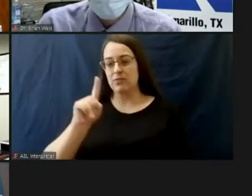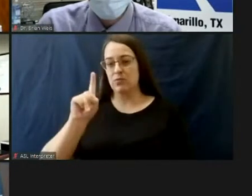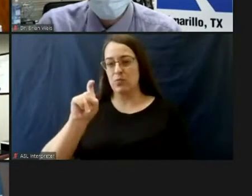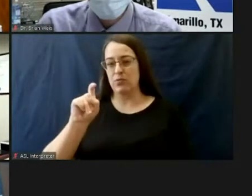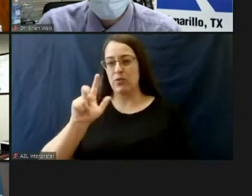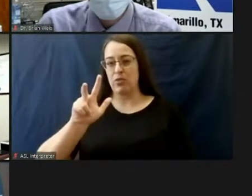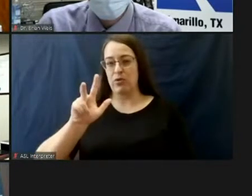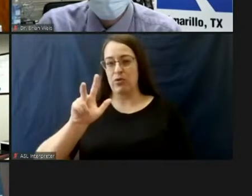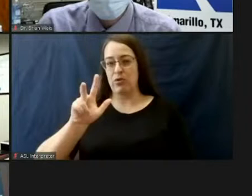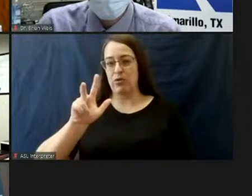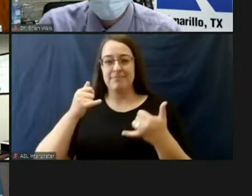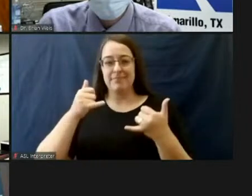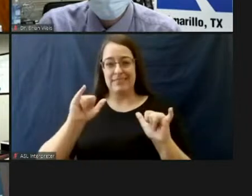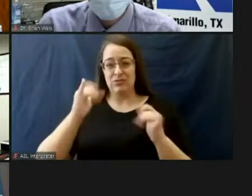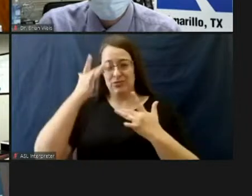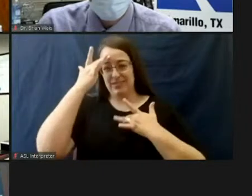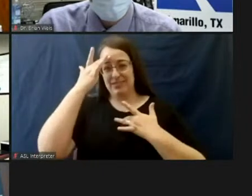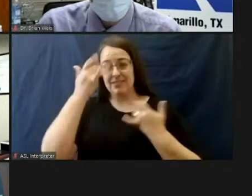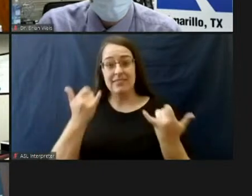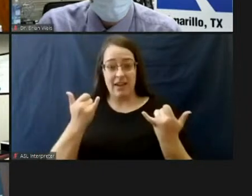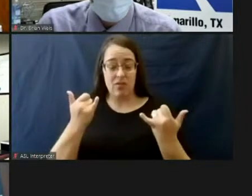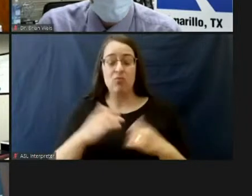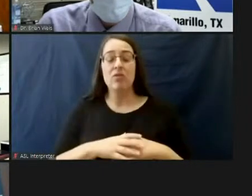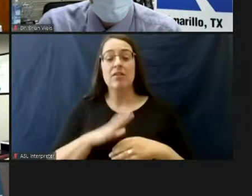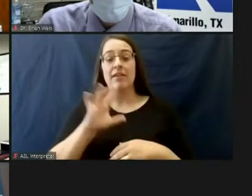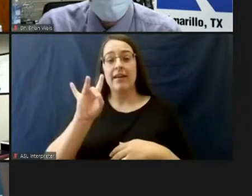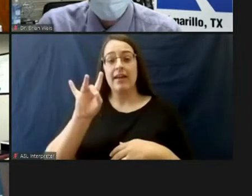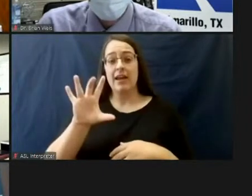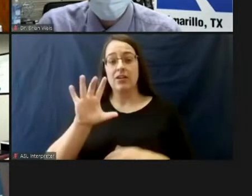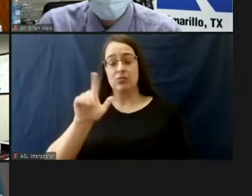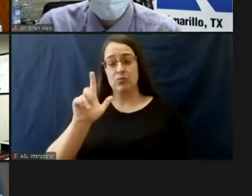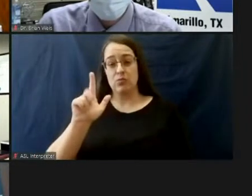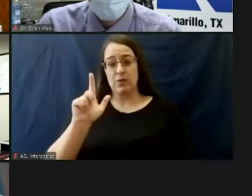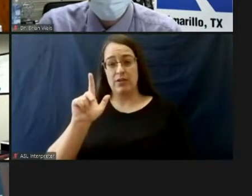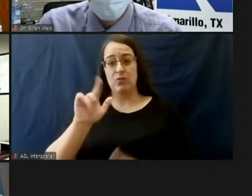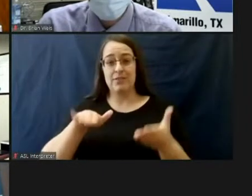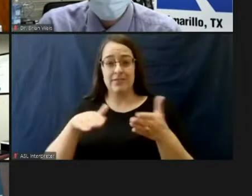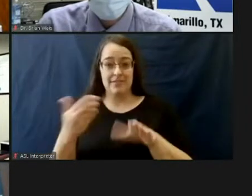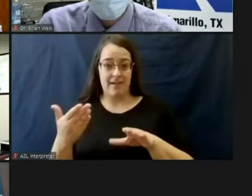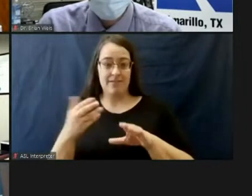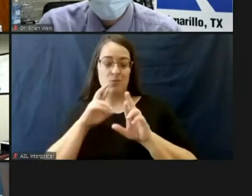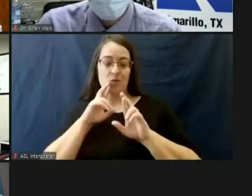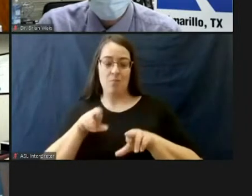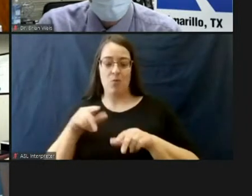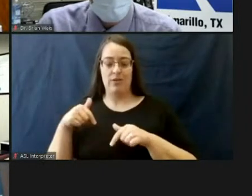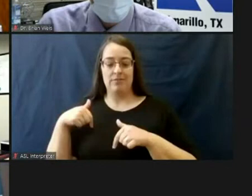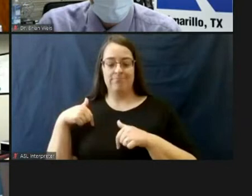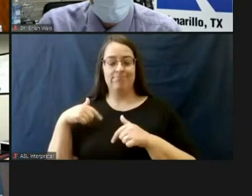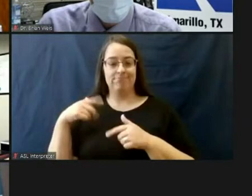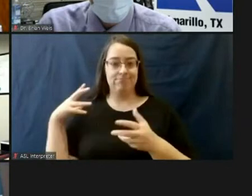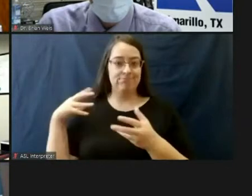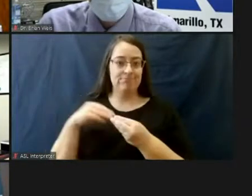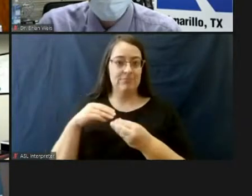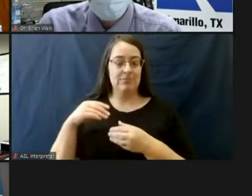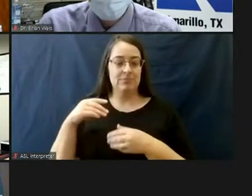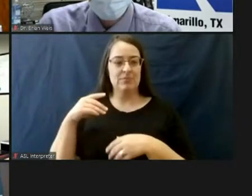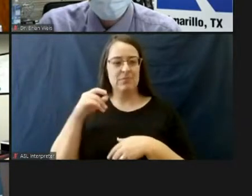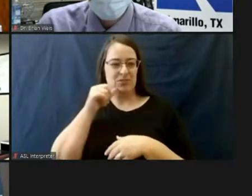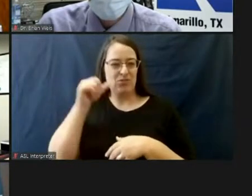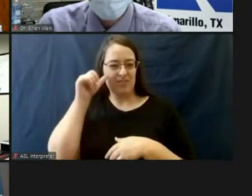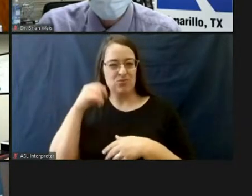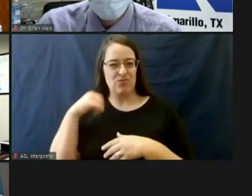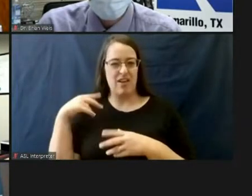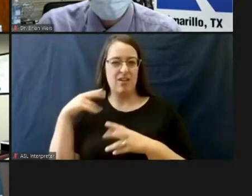4,138 active cases and 823 deaths reported as of yesterday in Potter and Randall